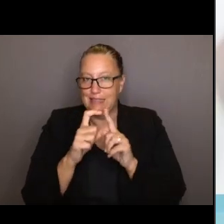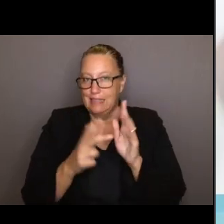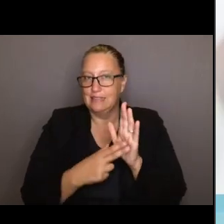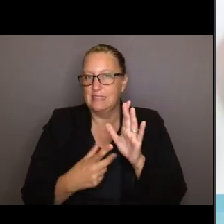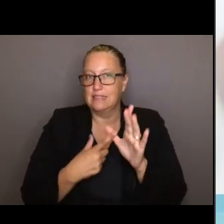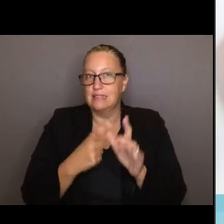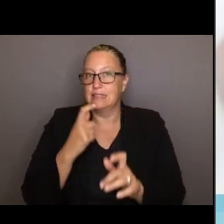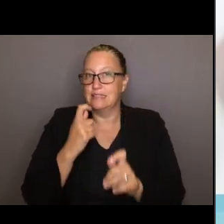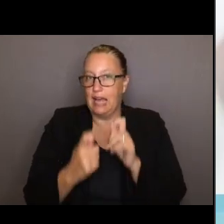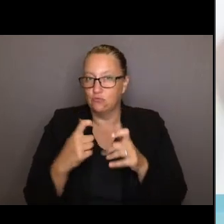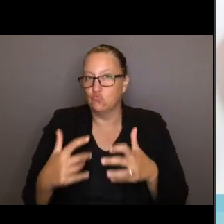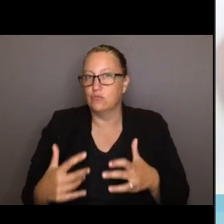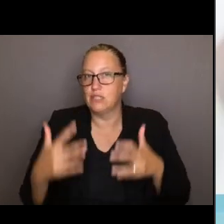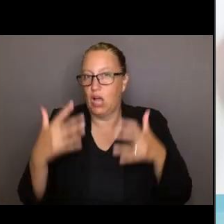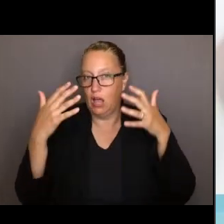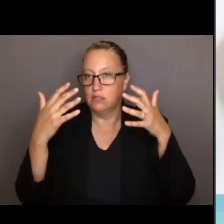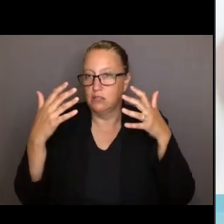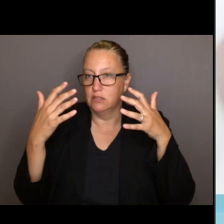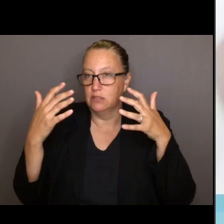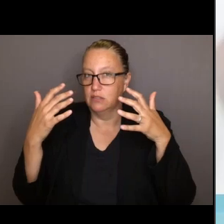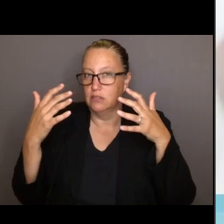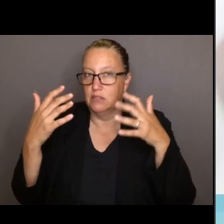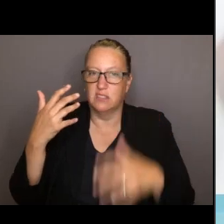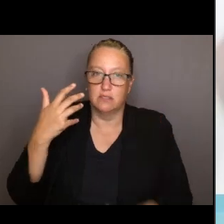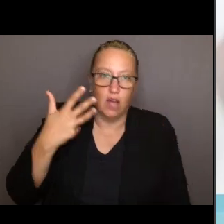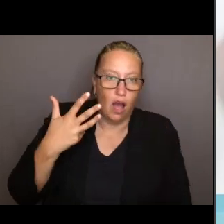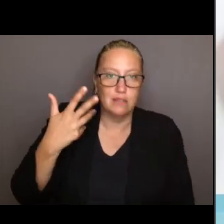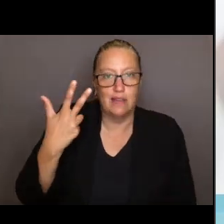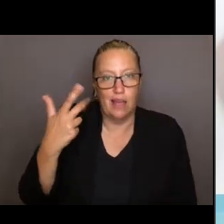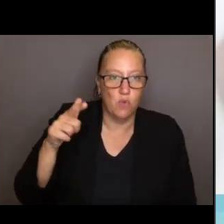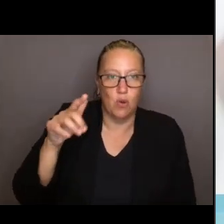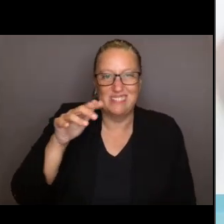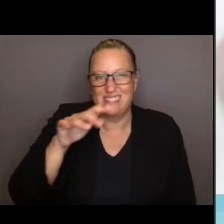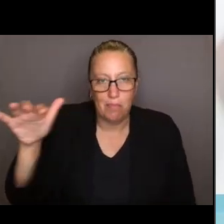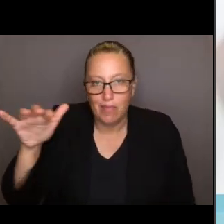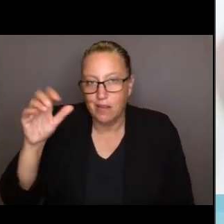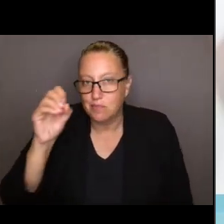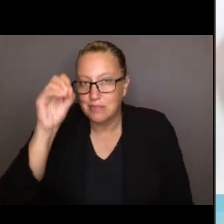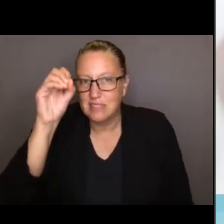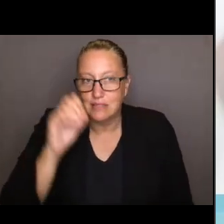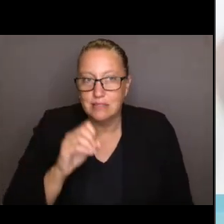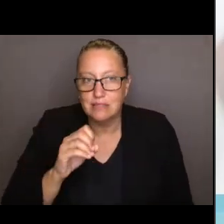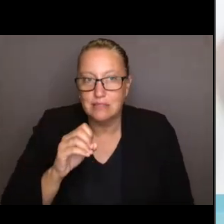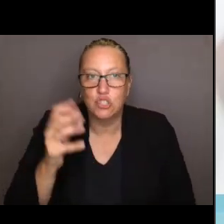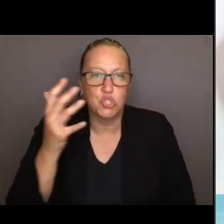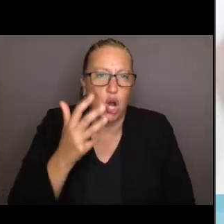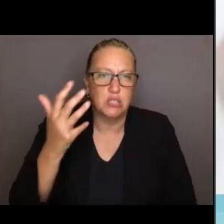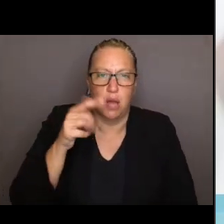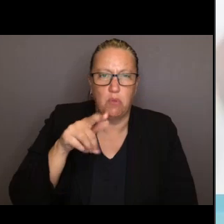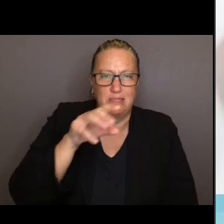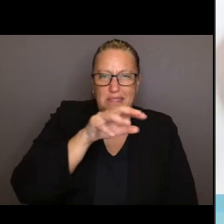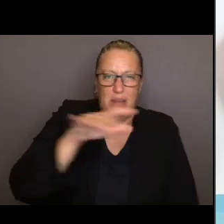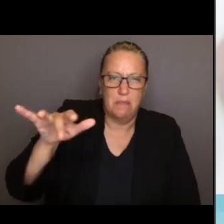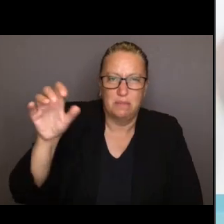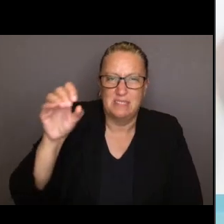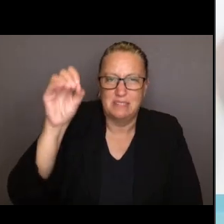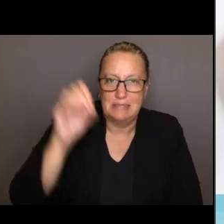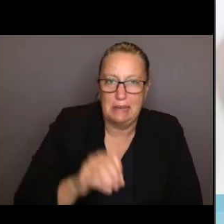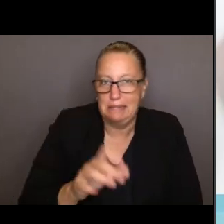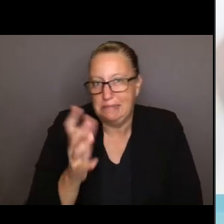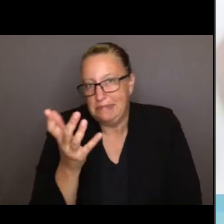test results being that 98 point whatever it is %. 99. Yeah, 99. Sorry, 99